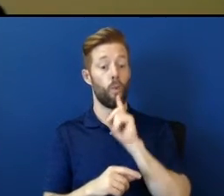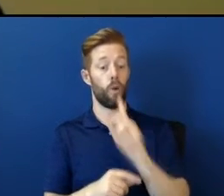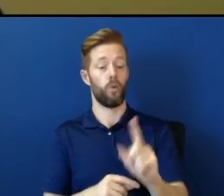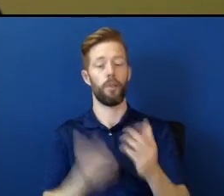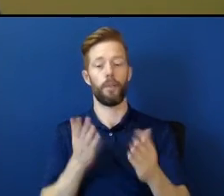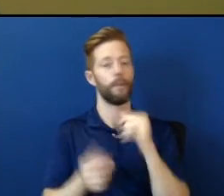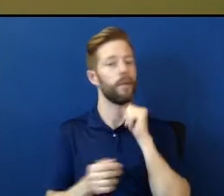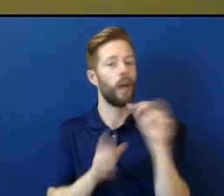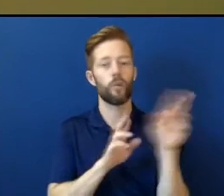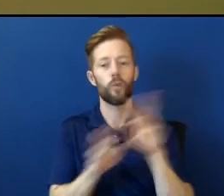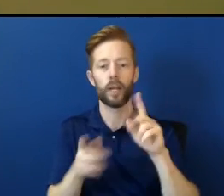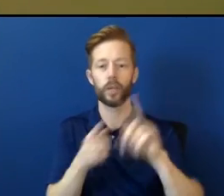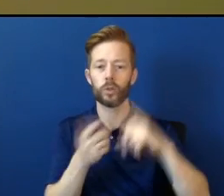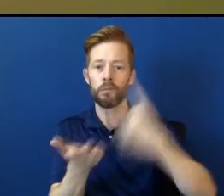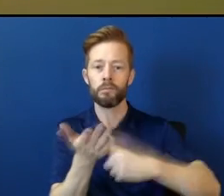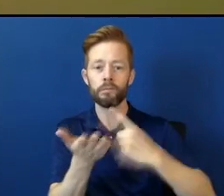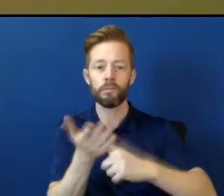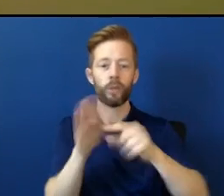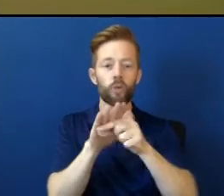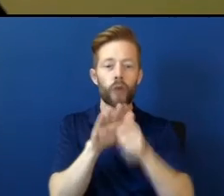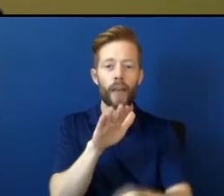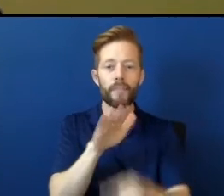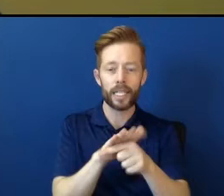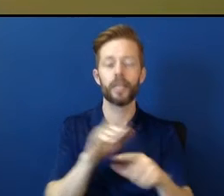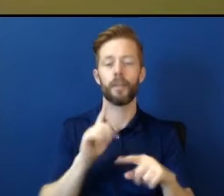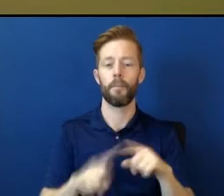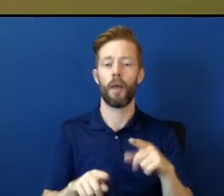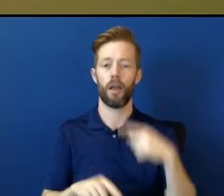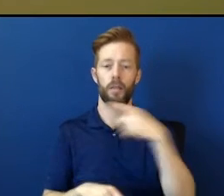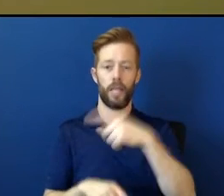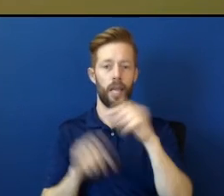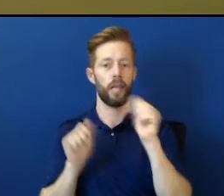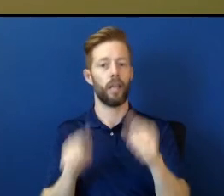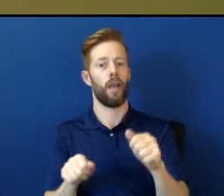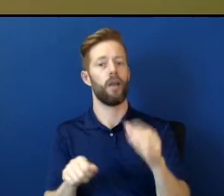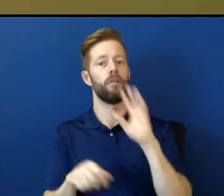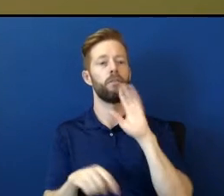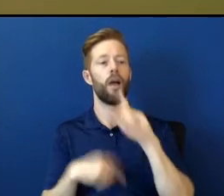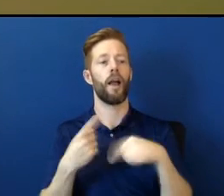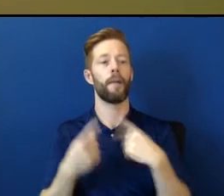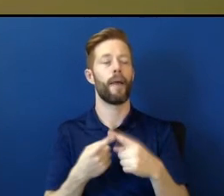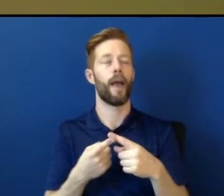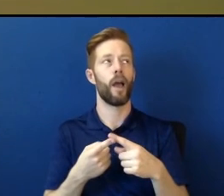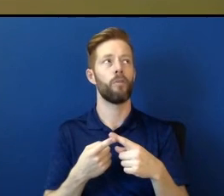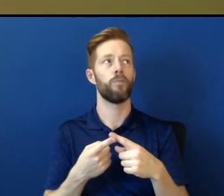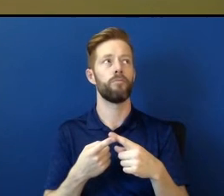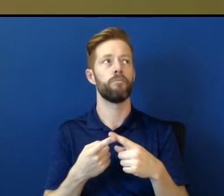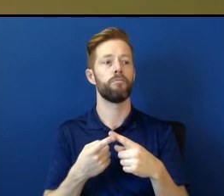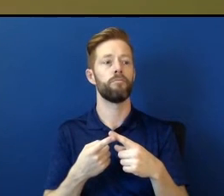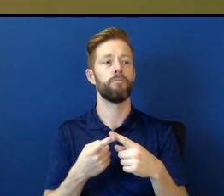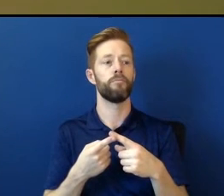1-year-old may not be ready to talk about gravity, but the child would be able to talk about